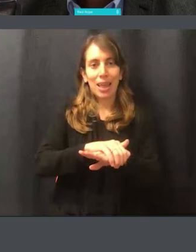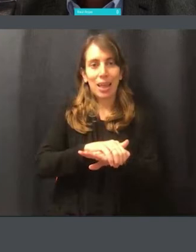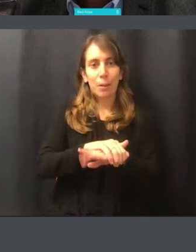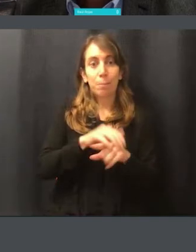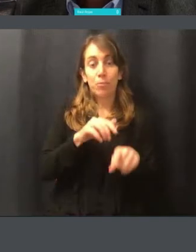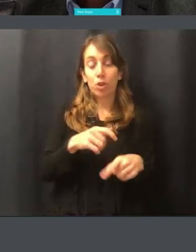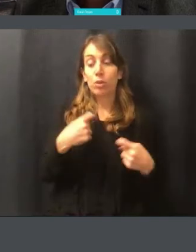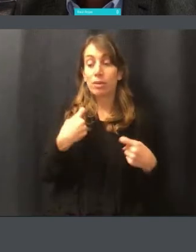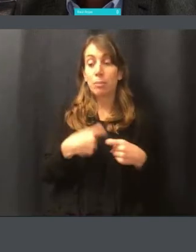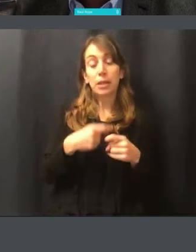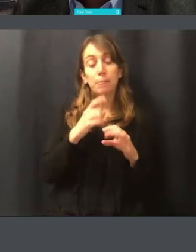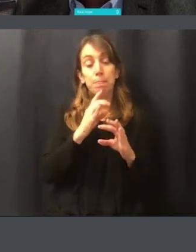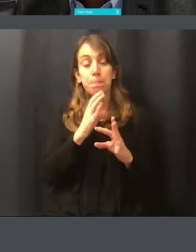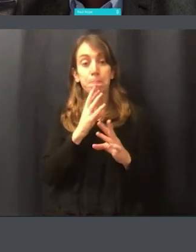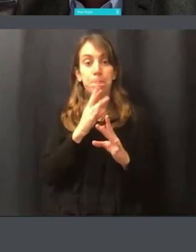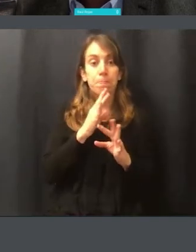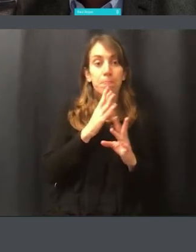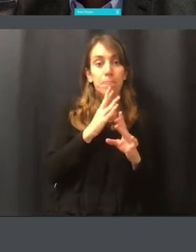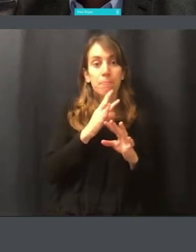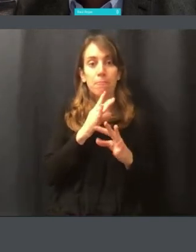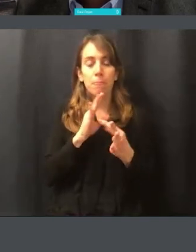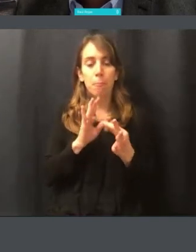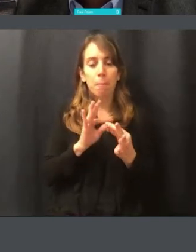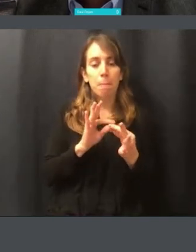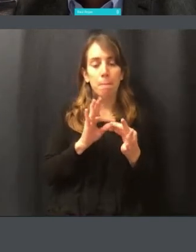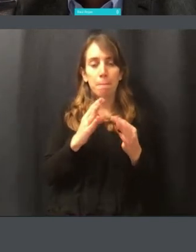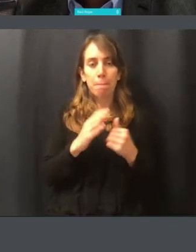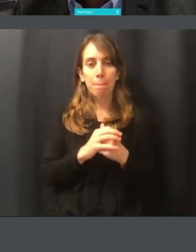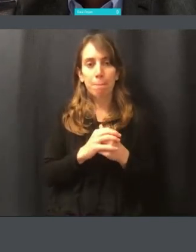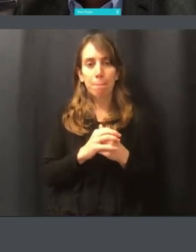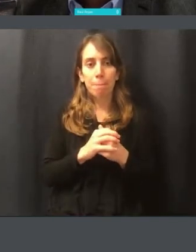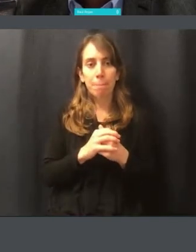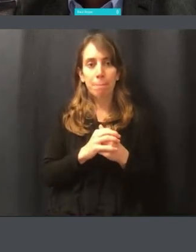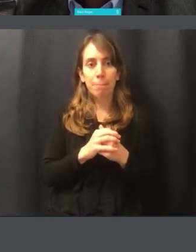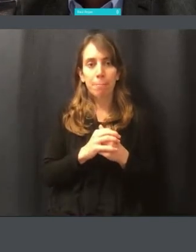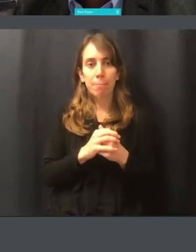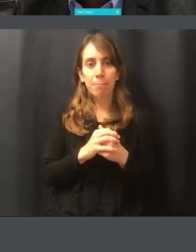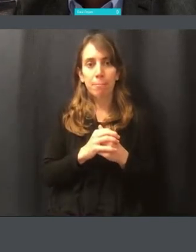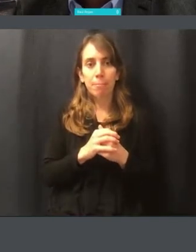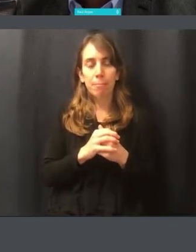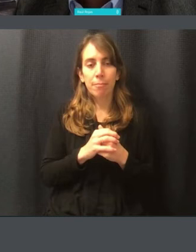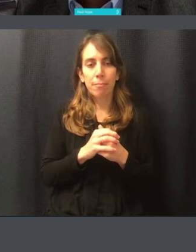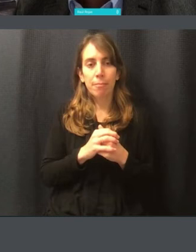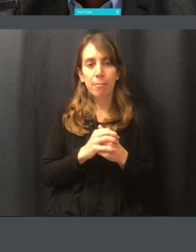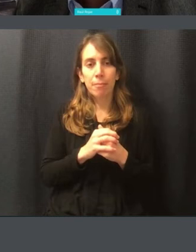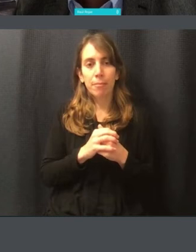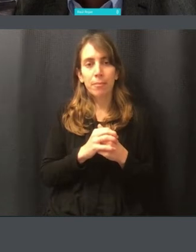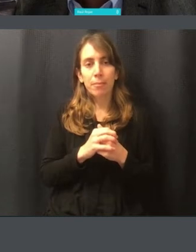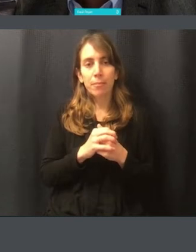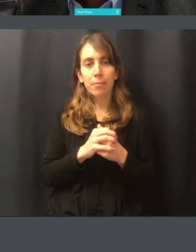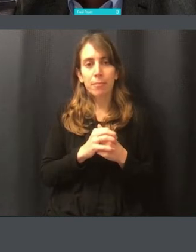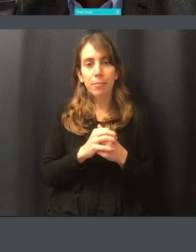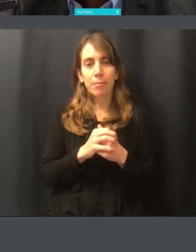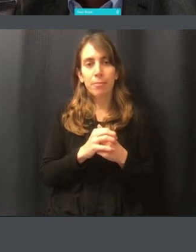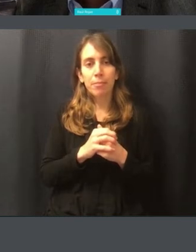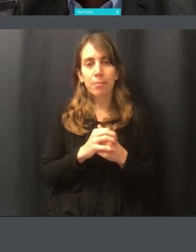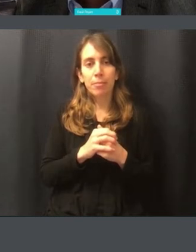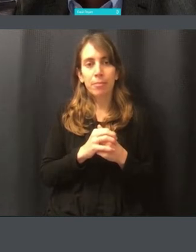encontró un niño jugando en el parque con su barco.